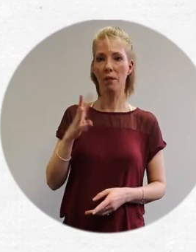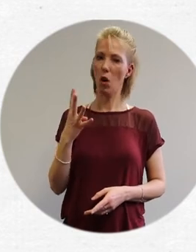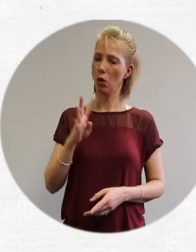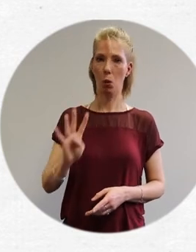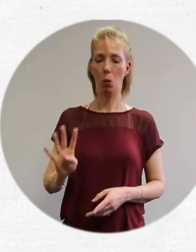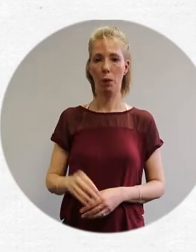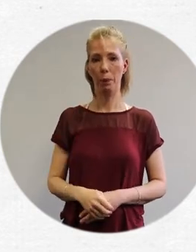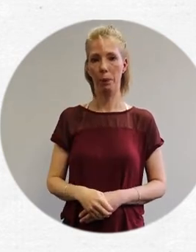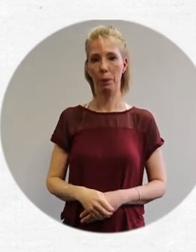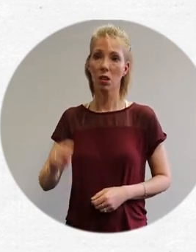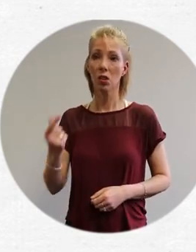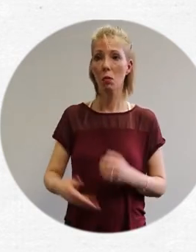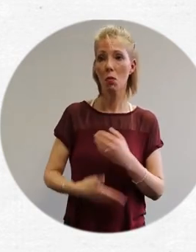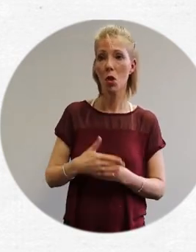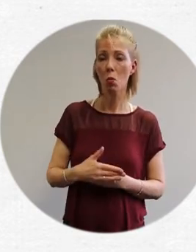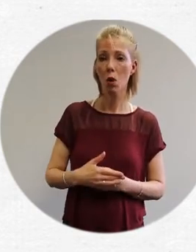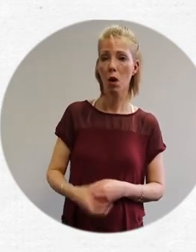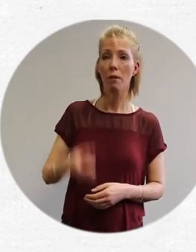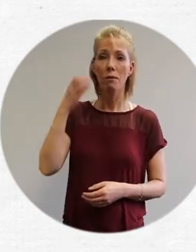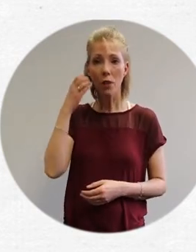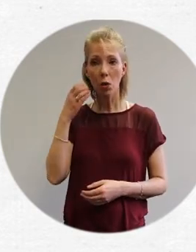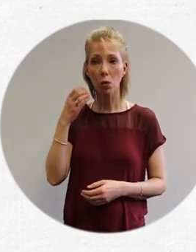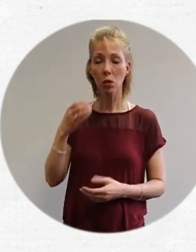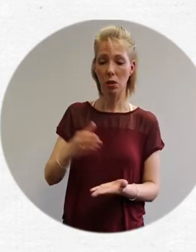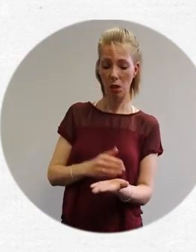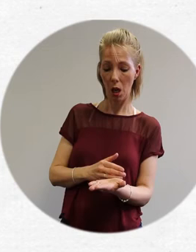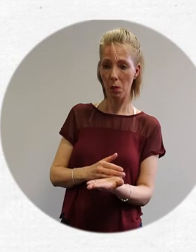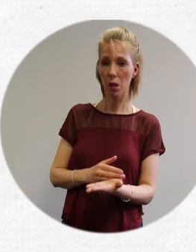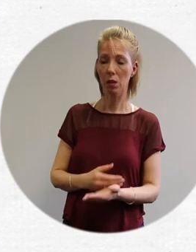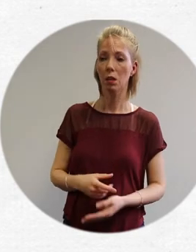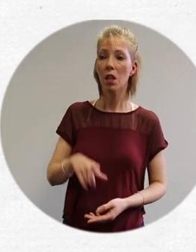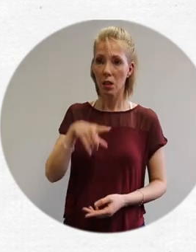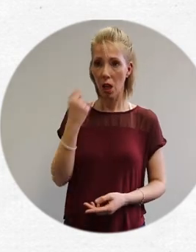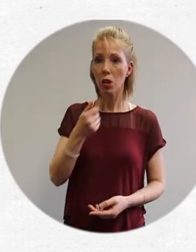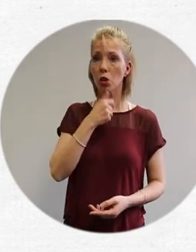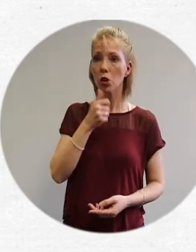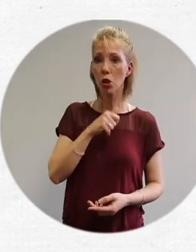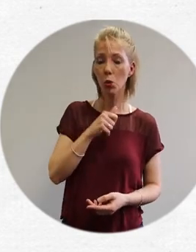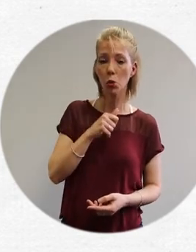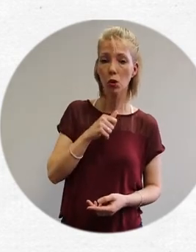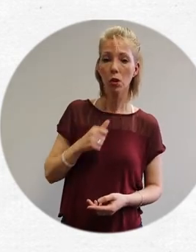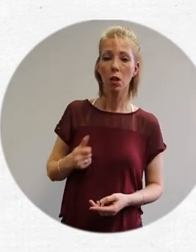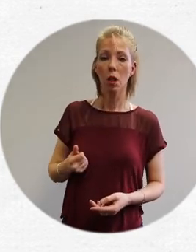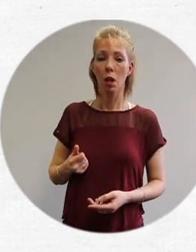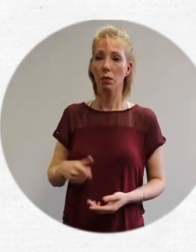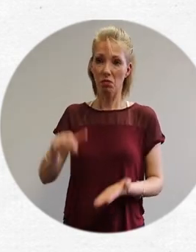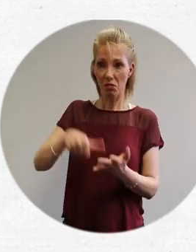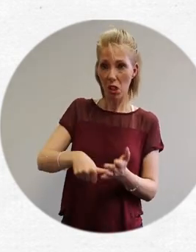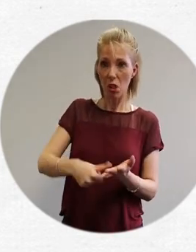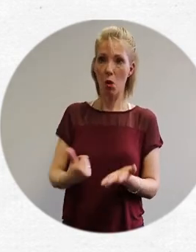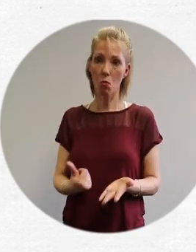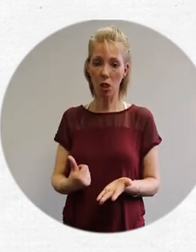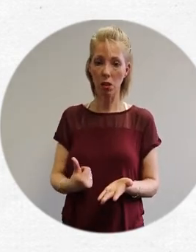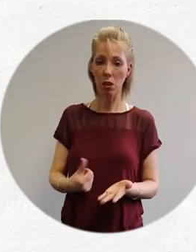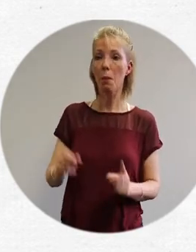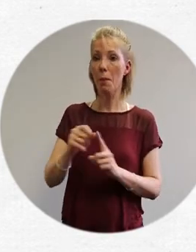like 1234. Some new phones and tablets let you use your fingerprints as a password.